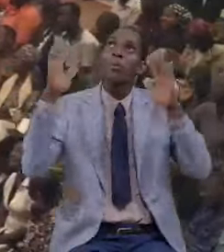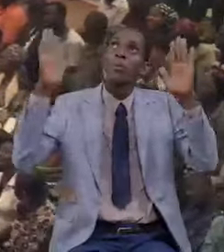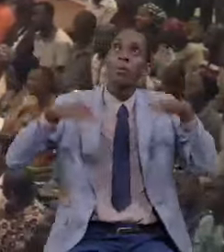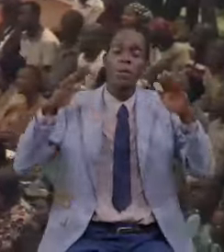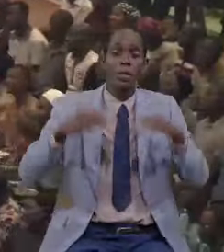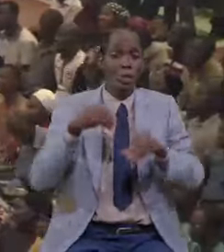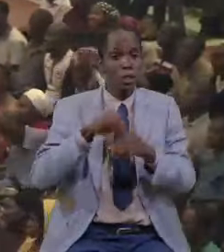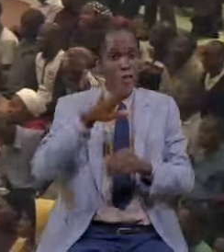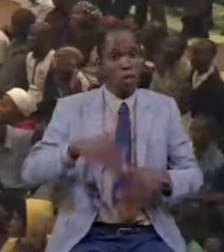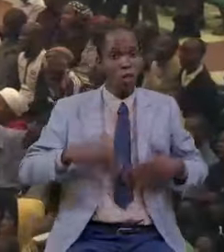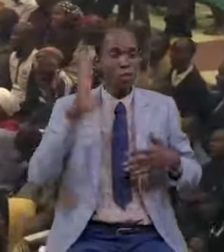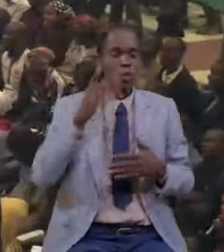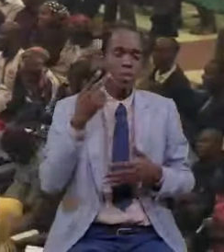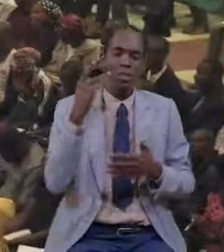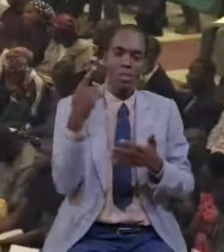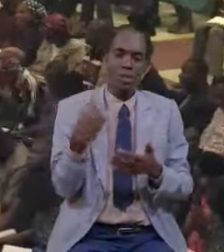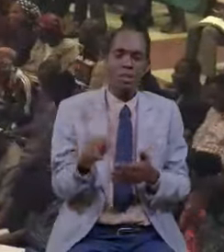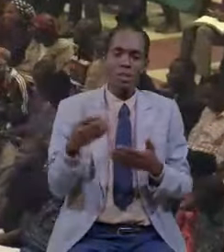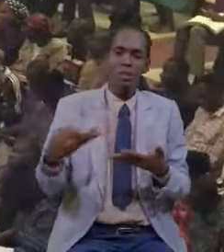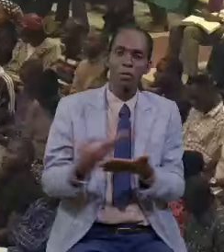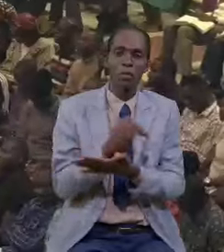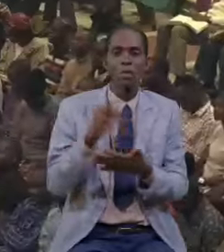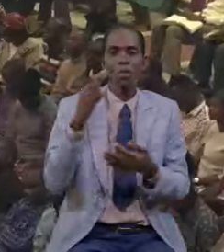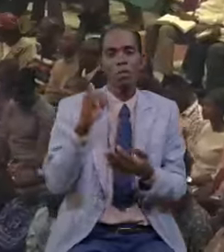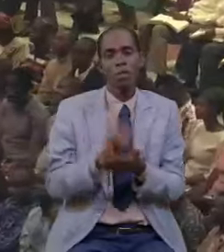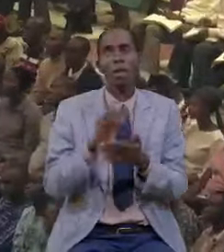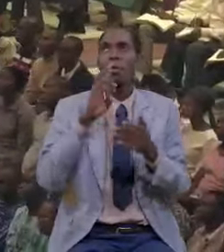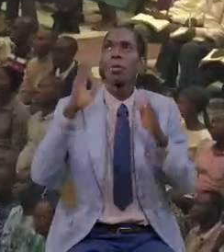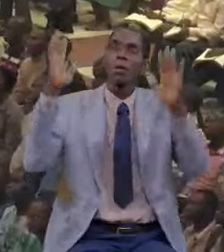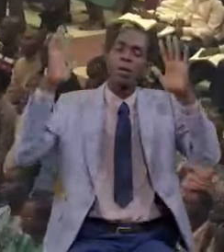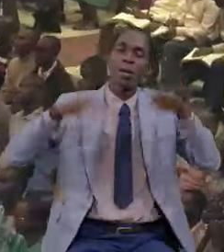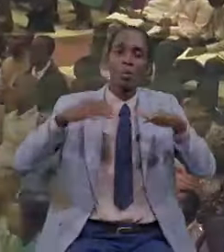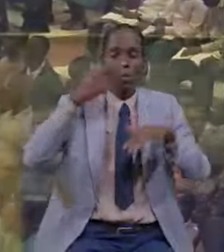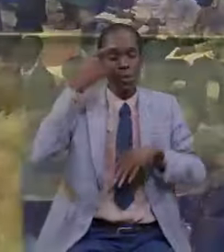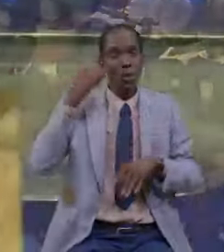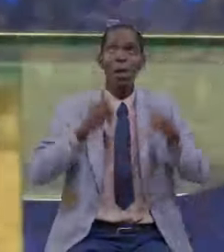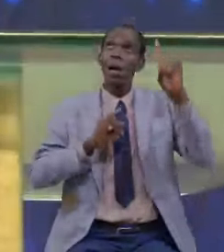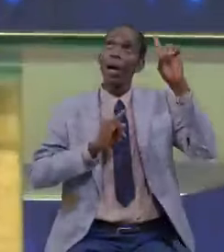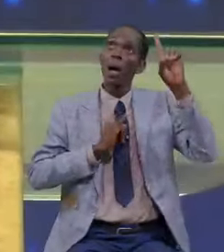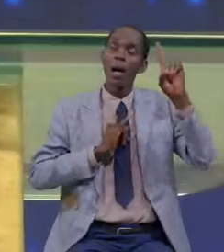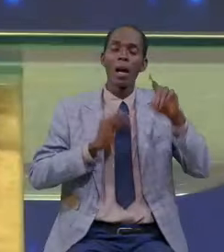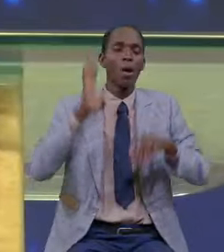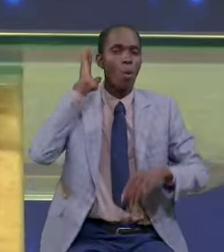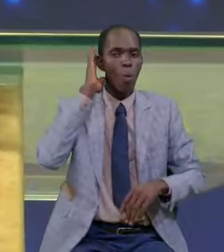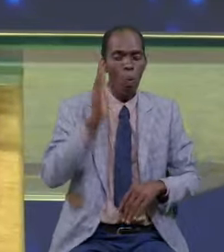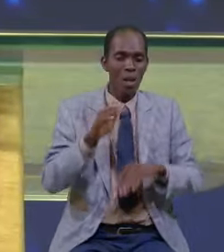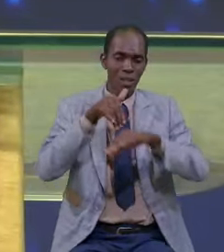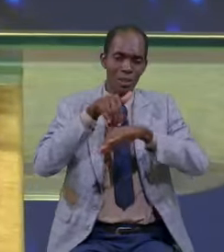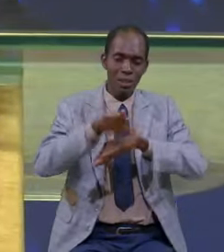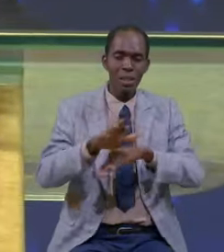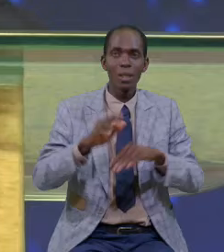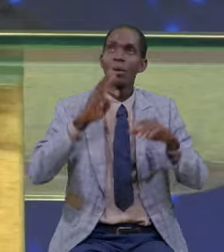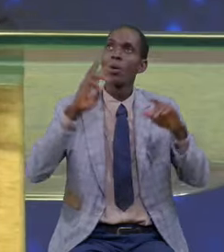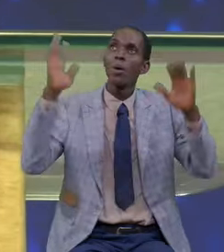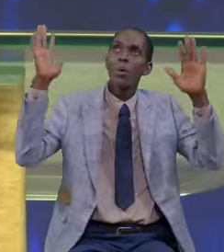the refreshing of that rain. Because it says, I will send rain upon